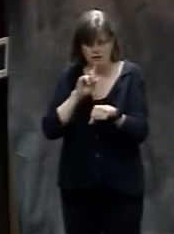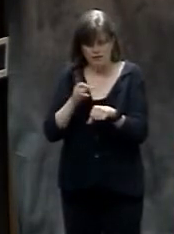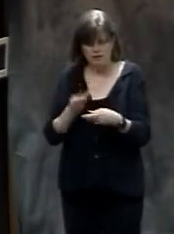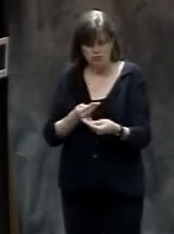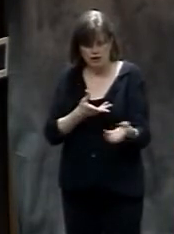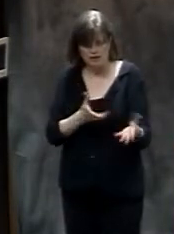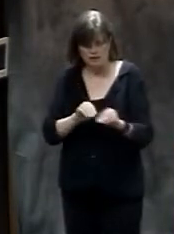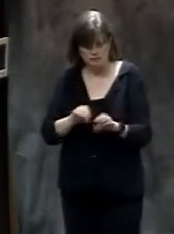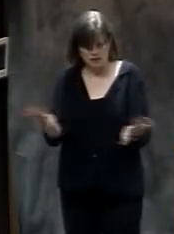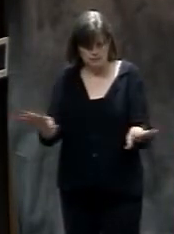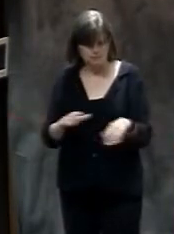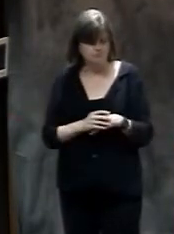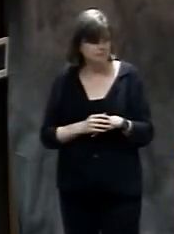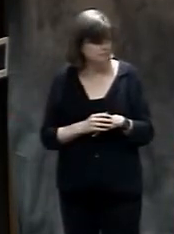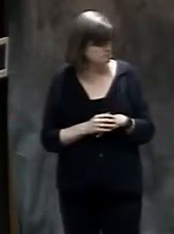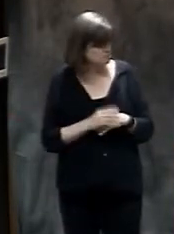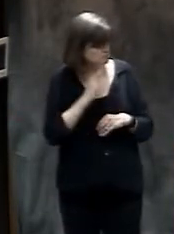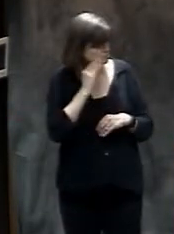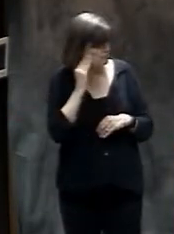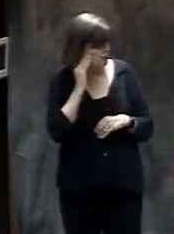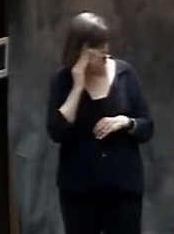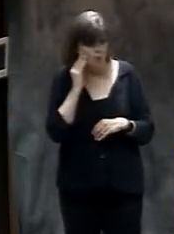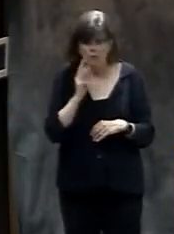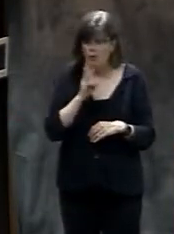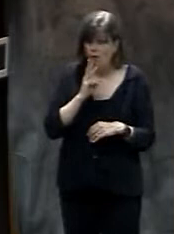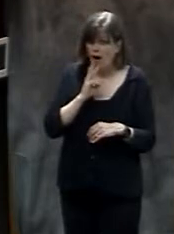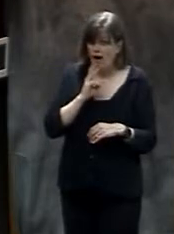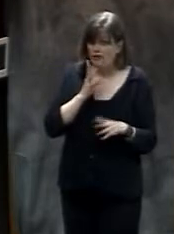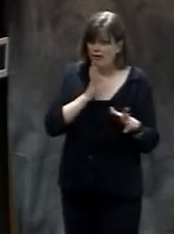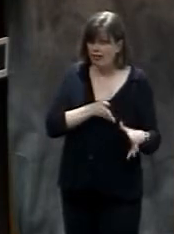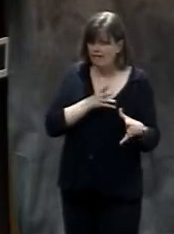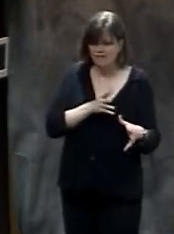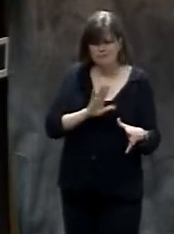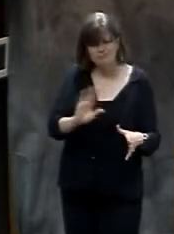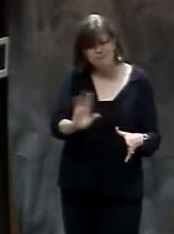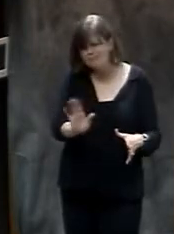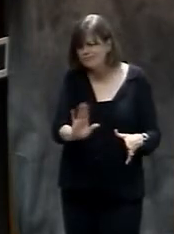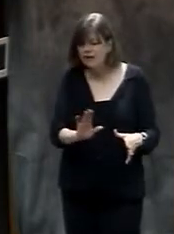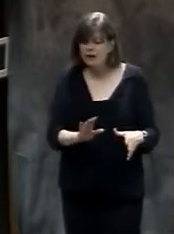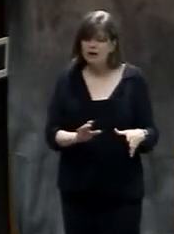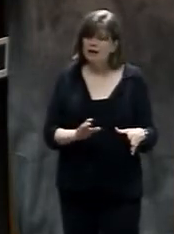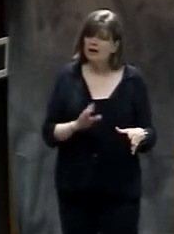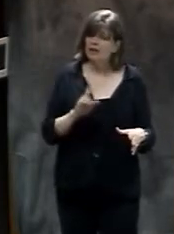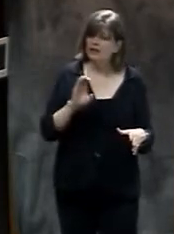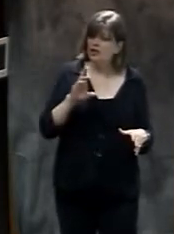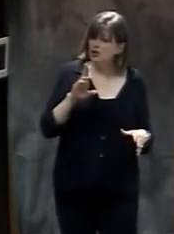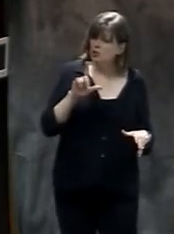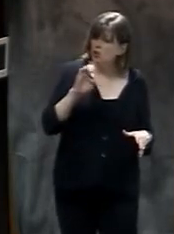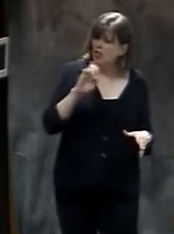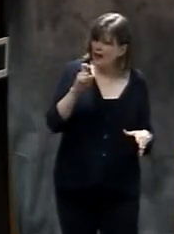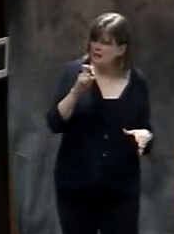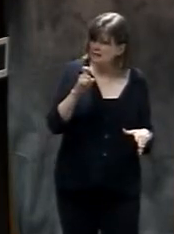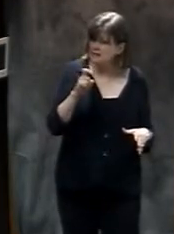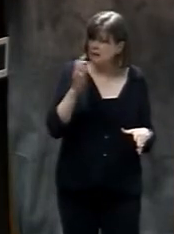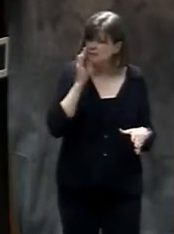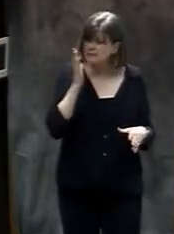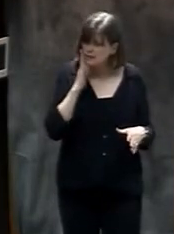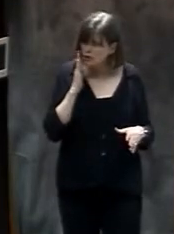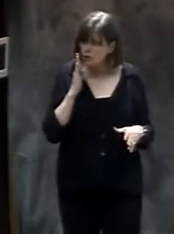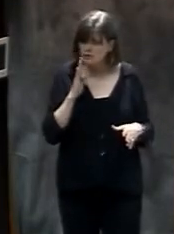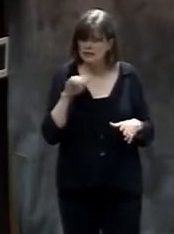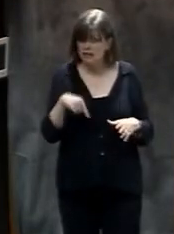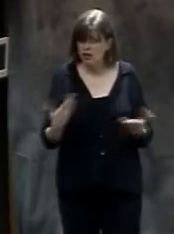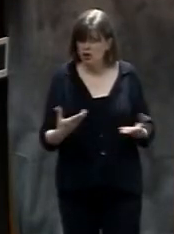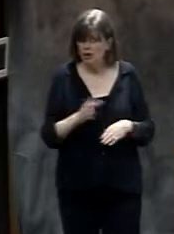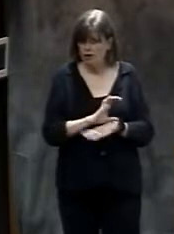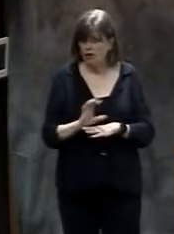empty your containers with standing water. The Culex mosquitoes that transmit West Nile in Colorado are also container breeders. It's important that